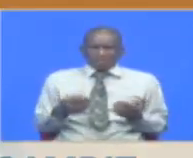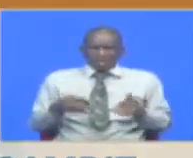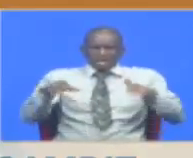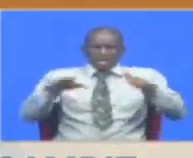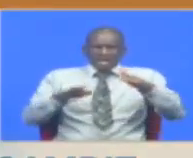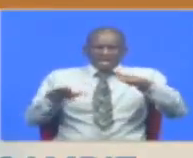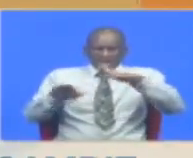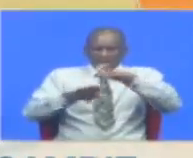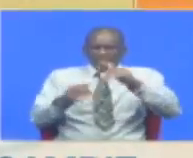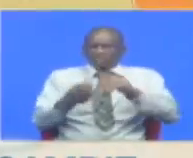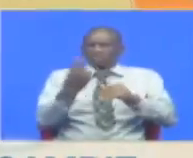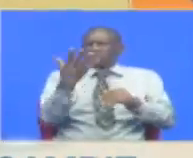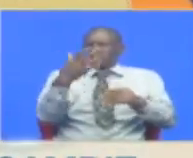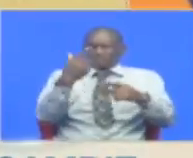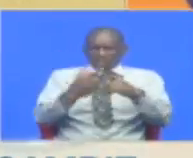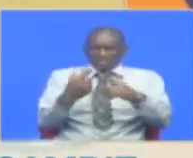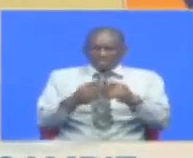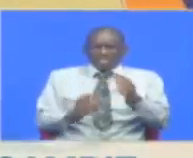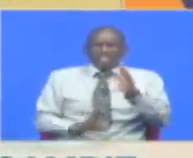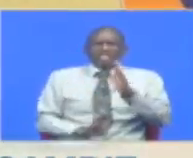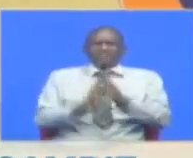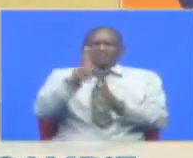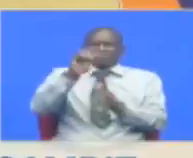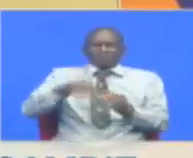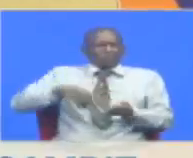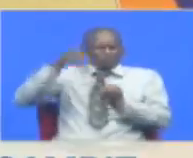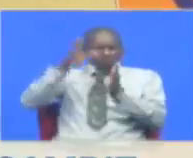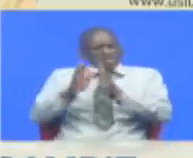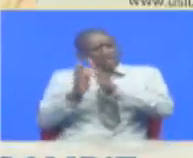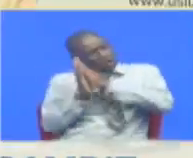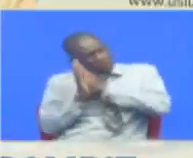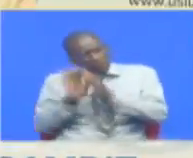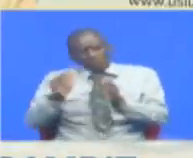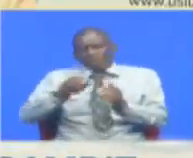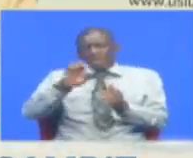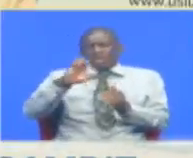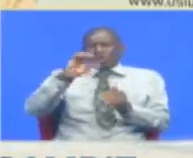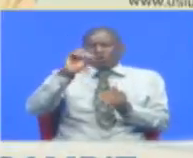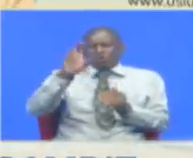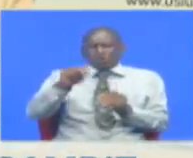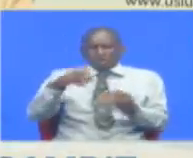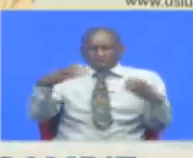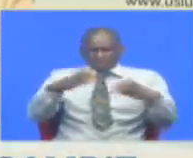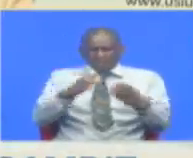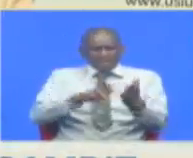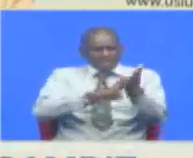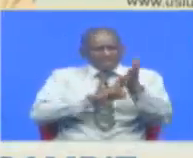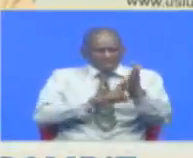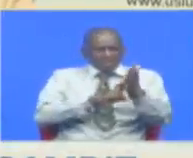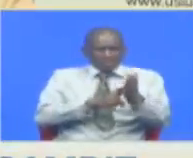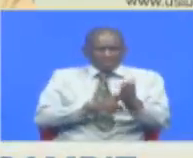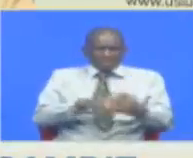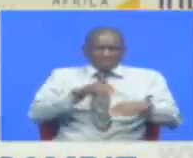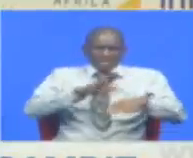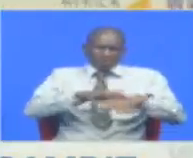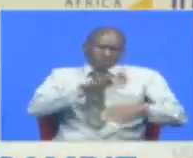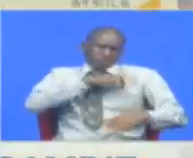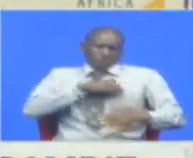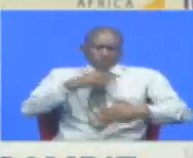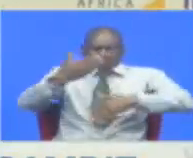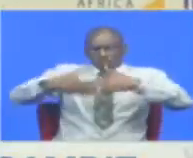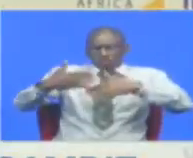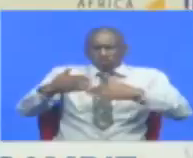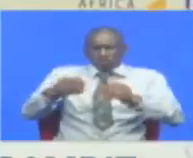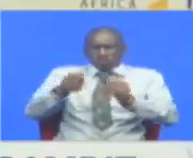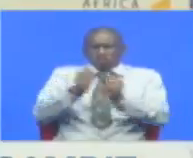of 25. The development of student accommodation by Acorn Holdings represents a mutually beneficial relationship